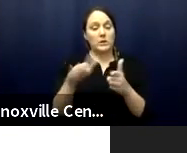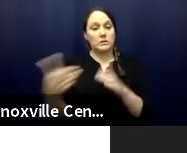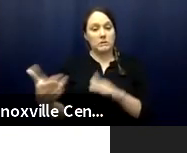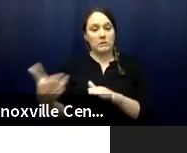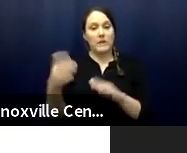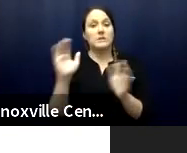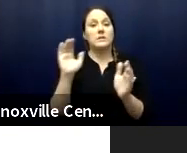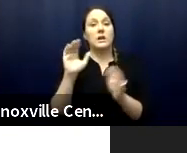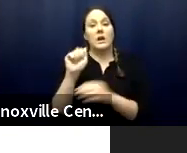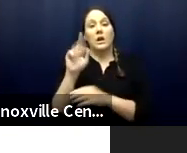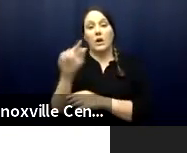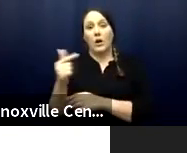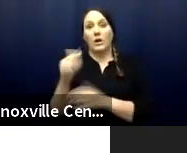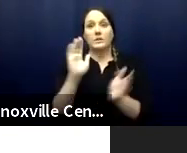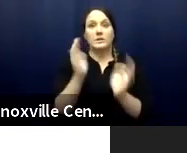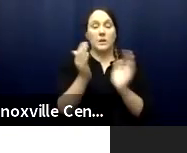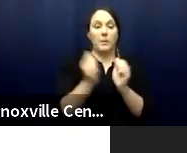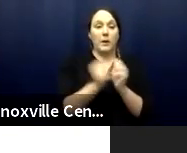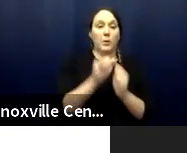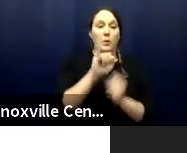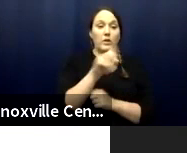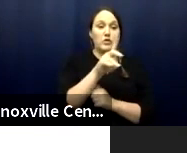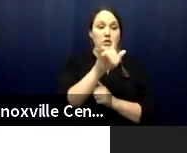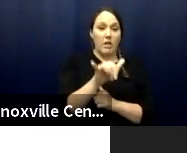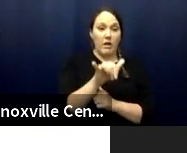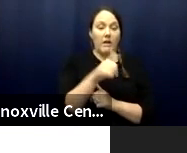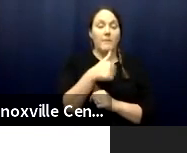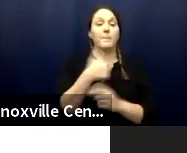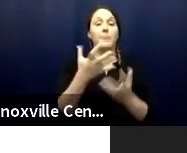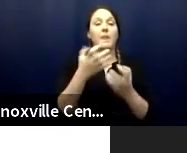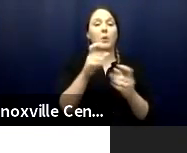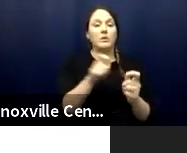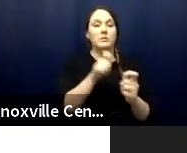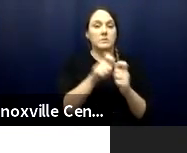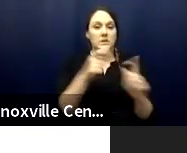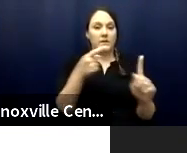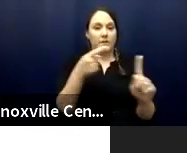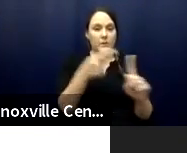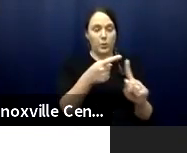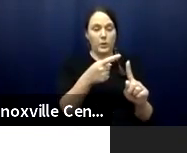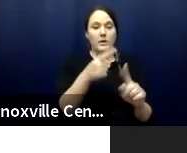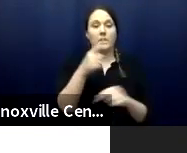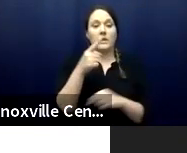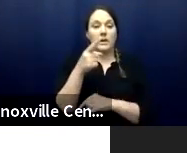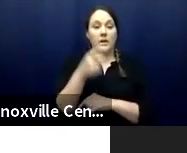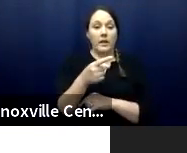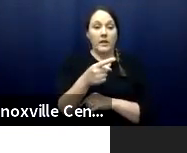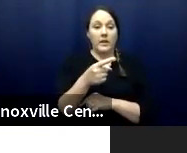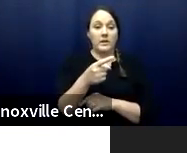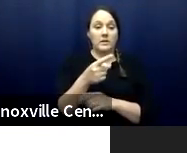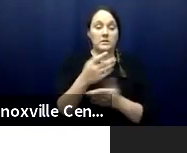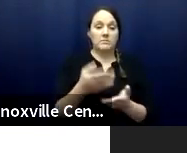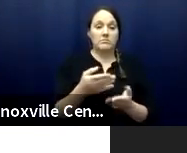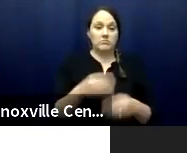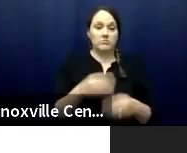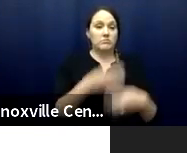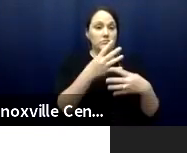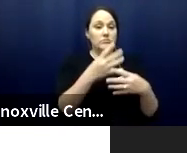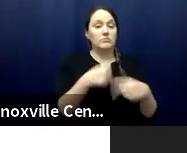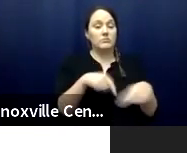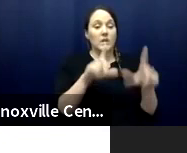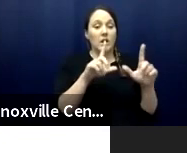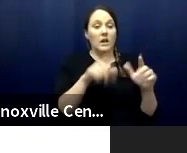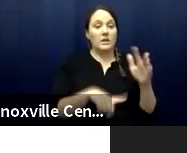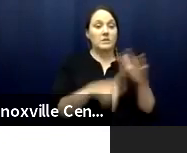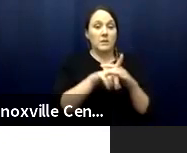to July. I do want to make a specific point as this comes up, I think has come up